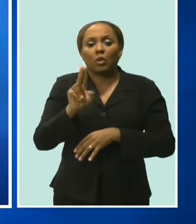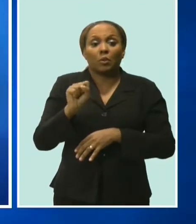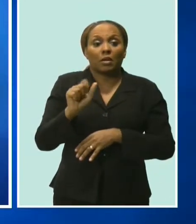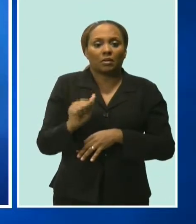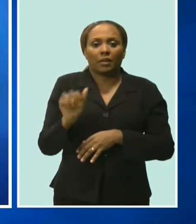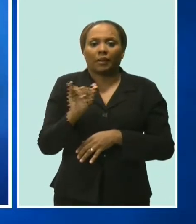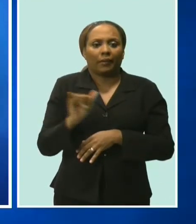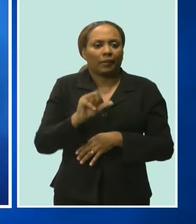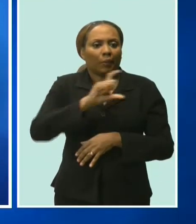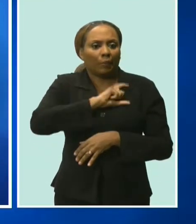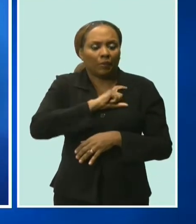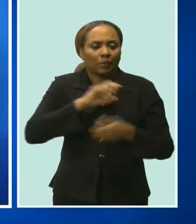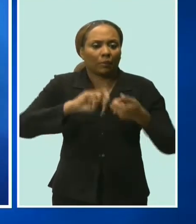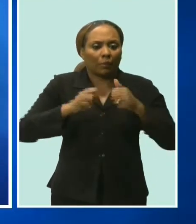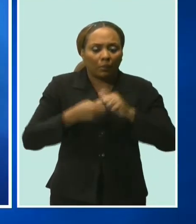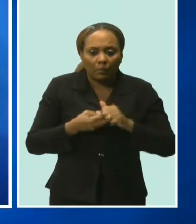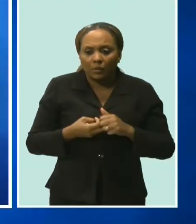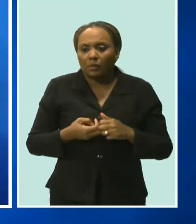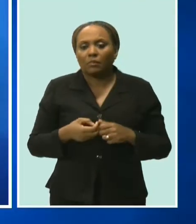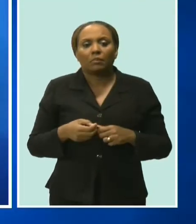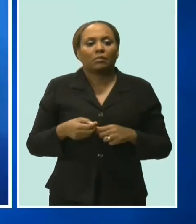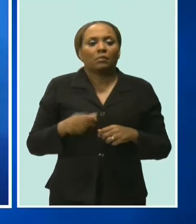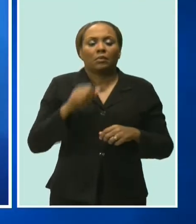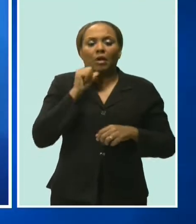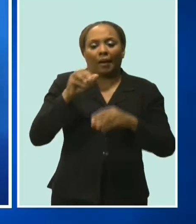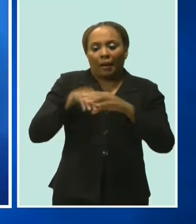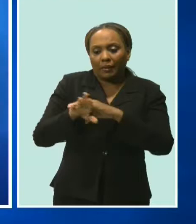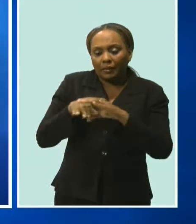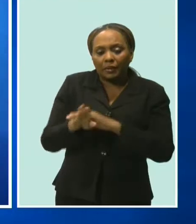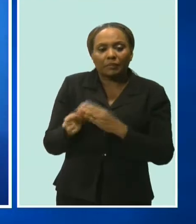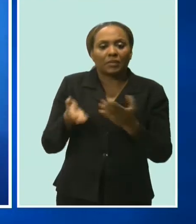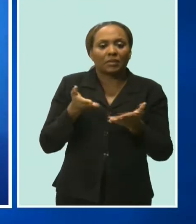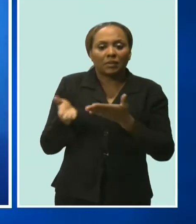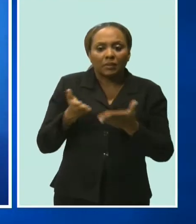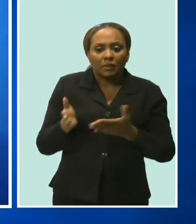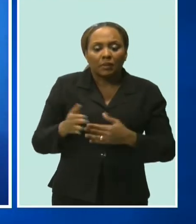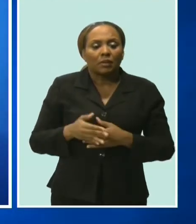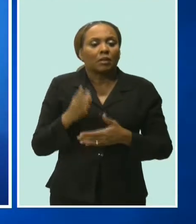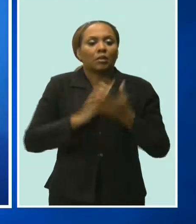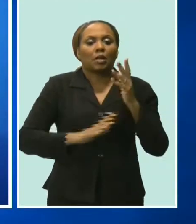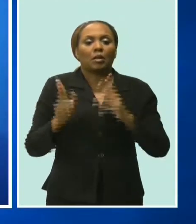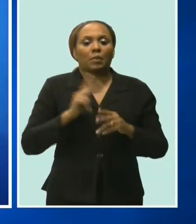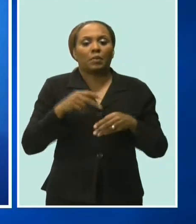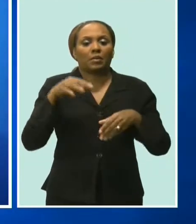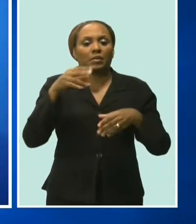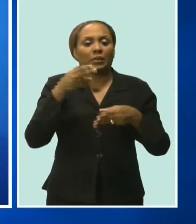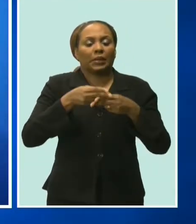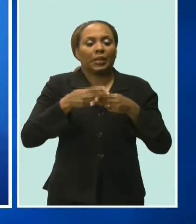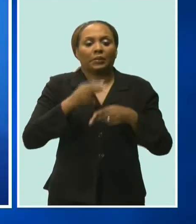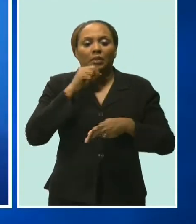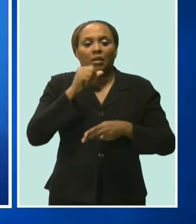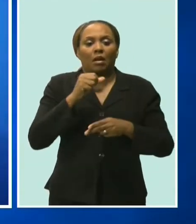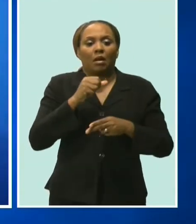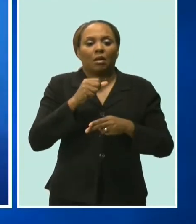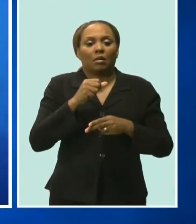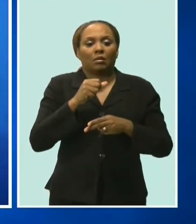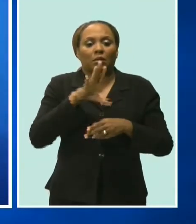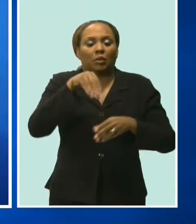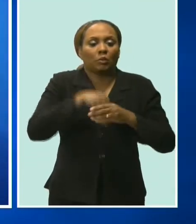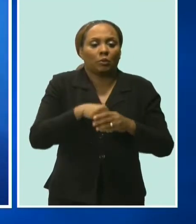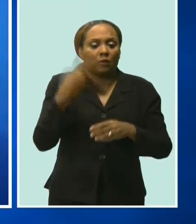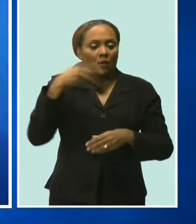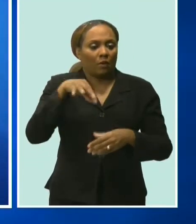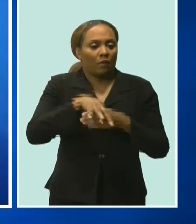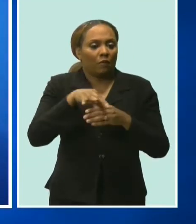into basic services, or what it takes to have persons struck from voters' lists, all of these are things that deprive